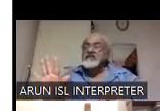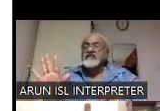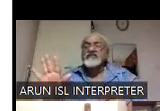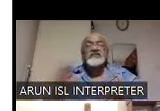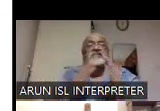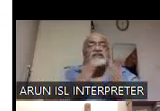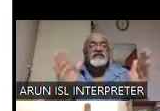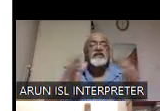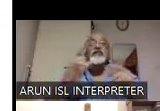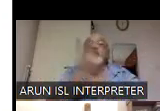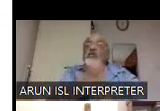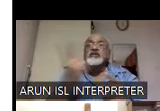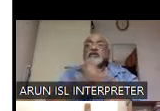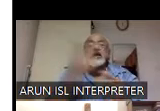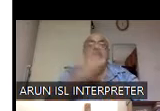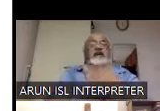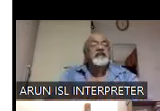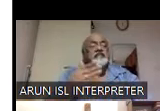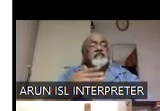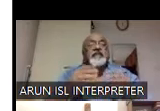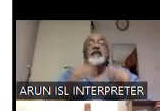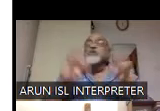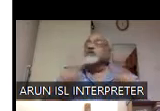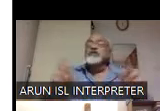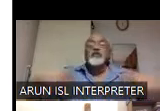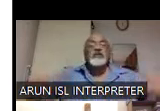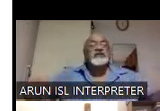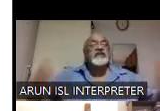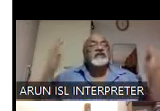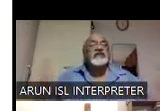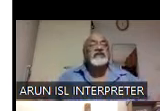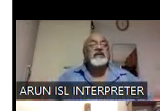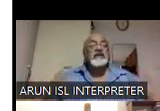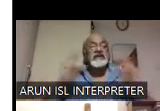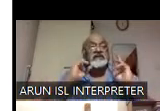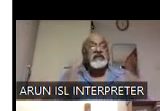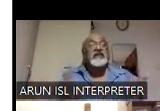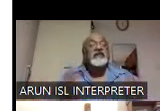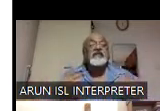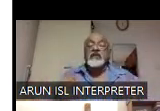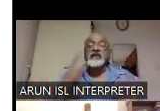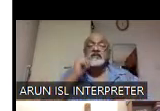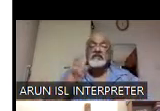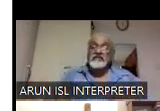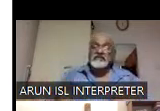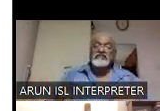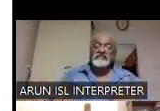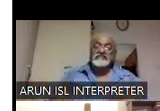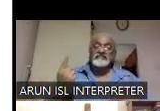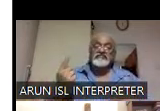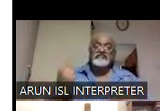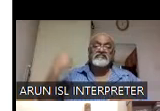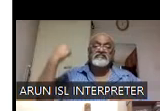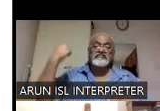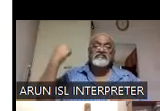us are disabled and both of us are sitting on wheelchair, yet we find the male counterpart getting